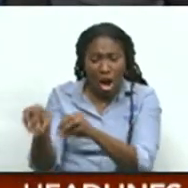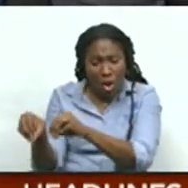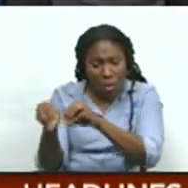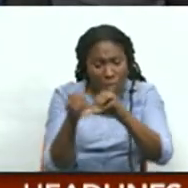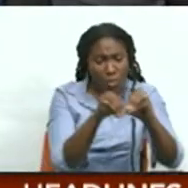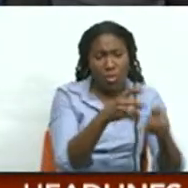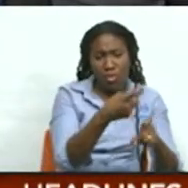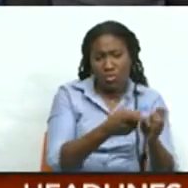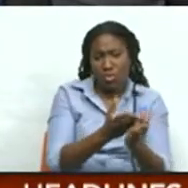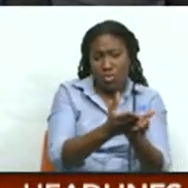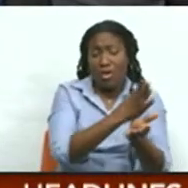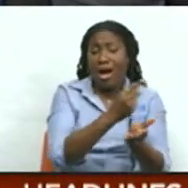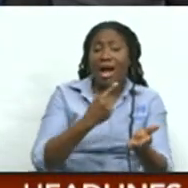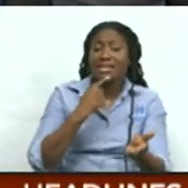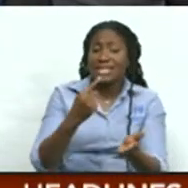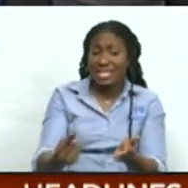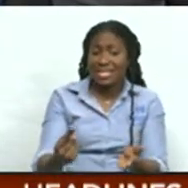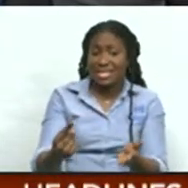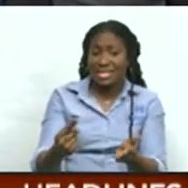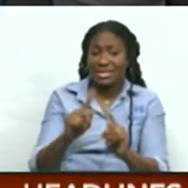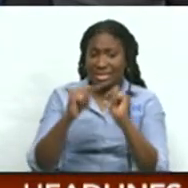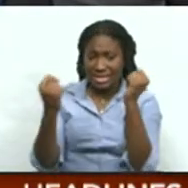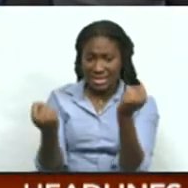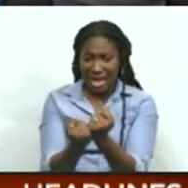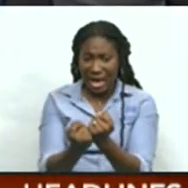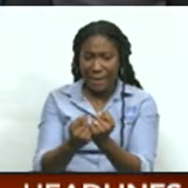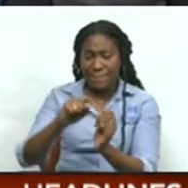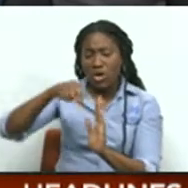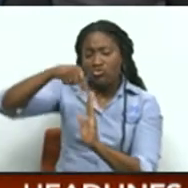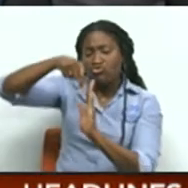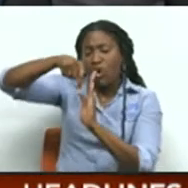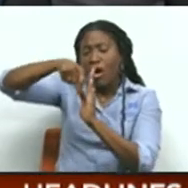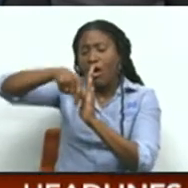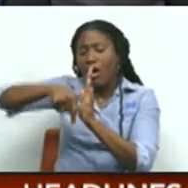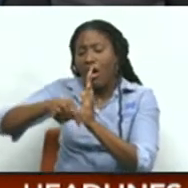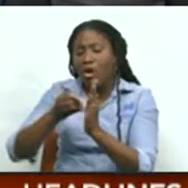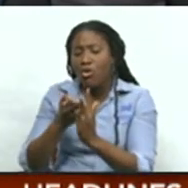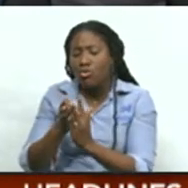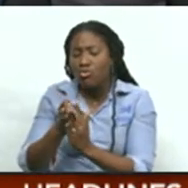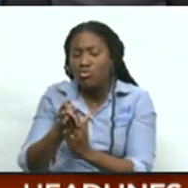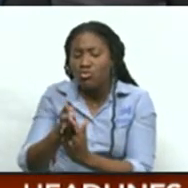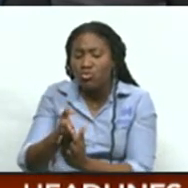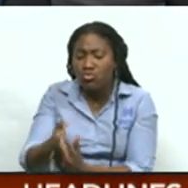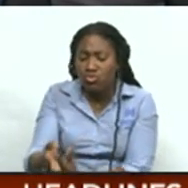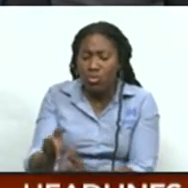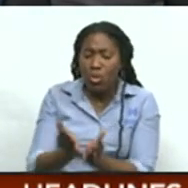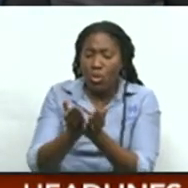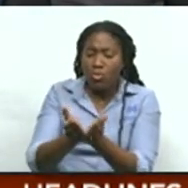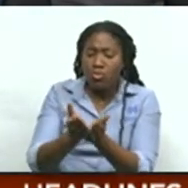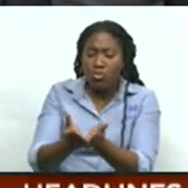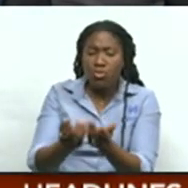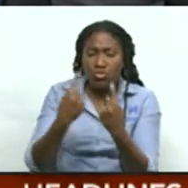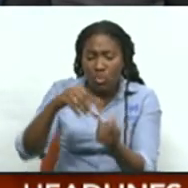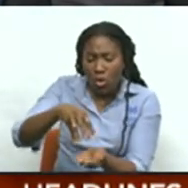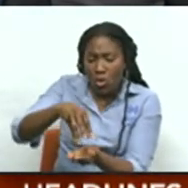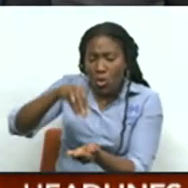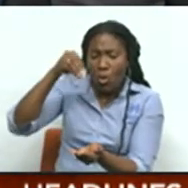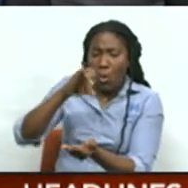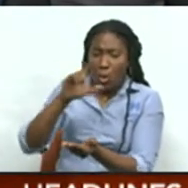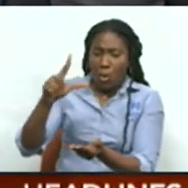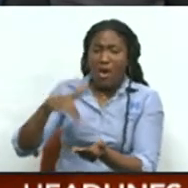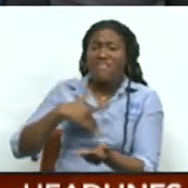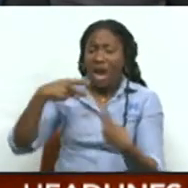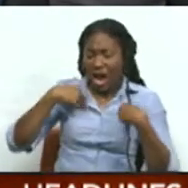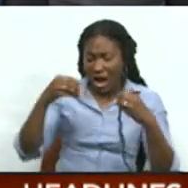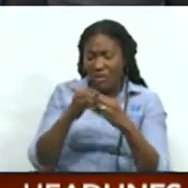Augustin says the salvaging team has drilled through 7 of the 12 chamber levels inside the vessel. He believes there may be more fuel than